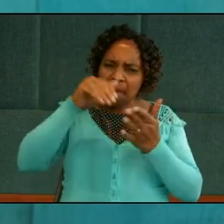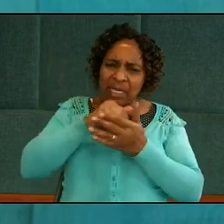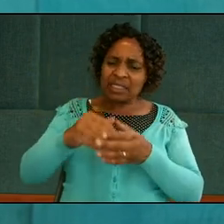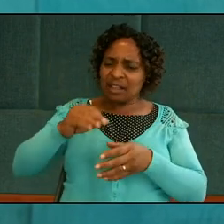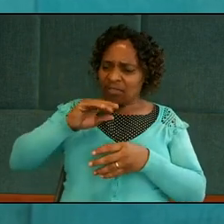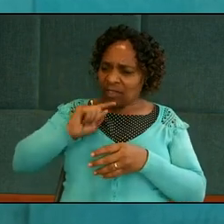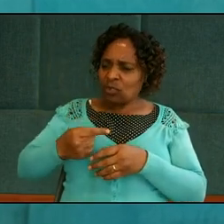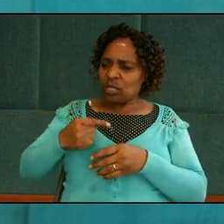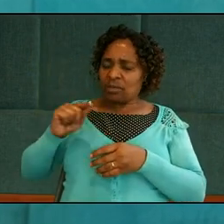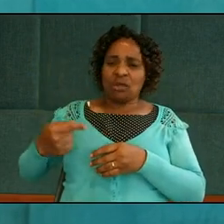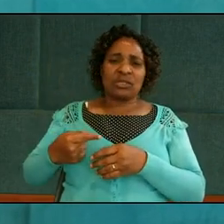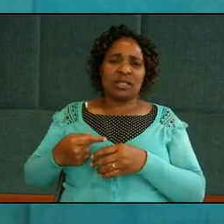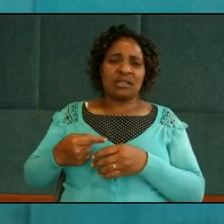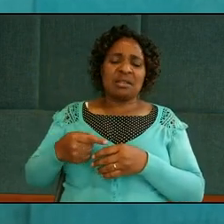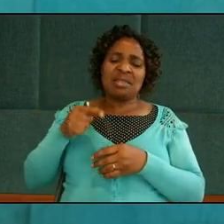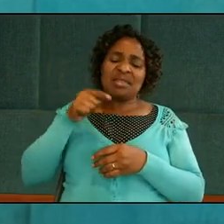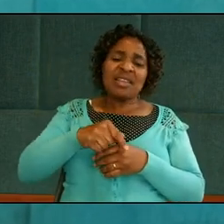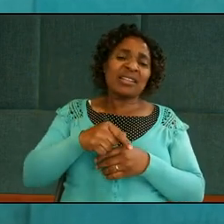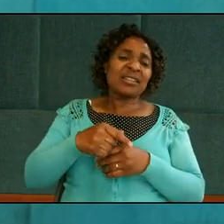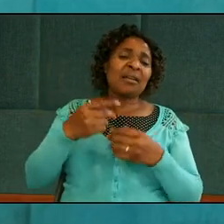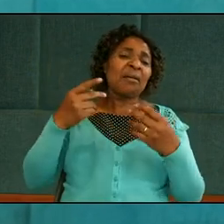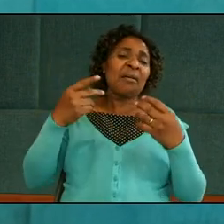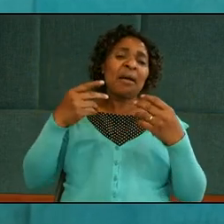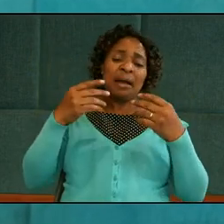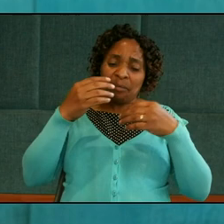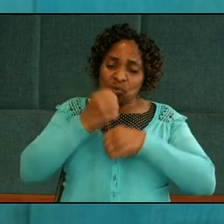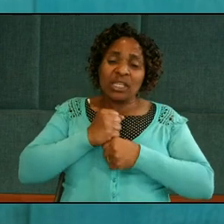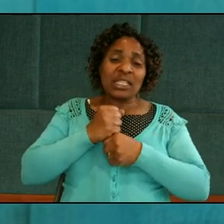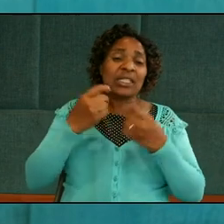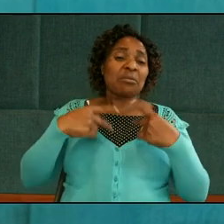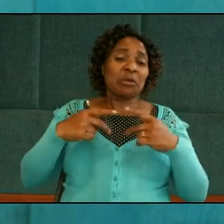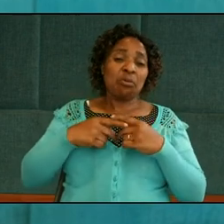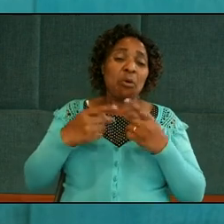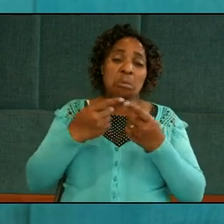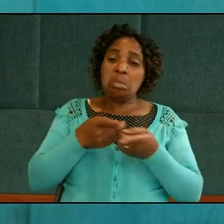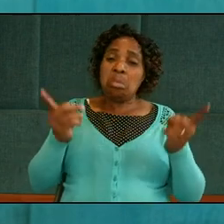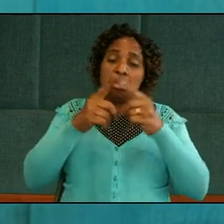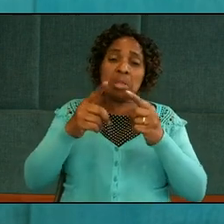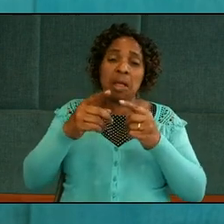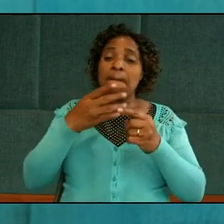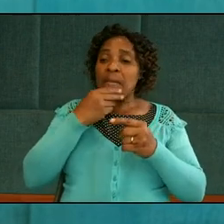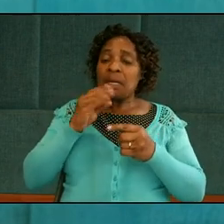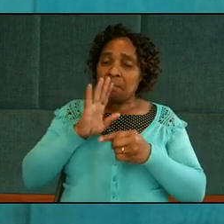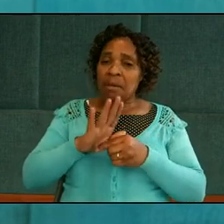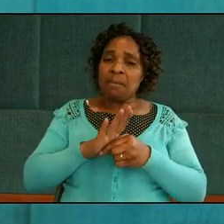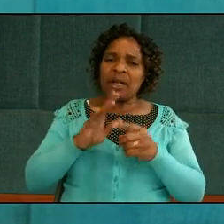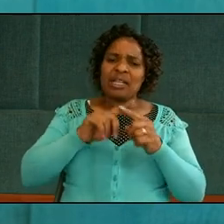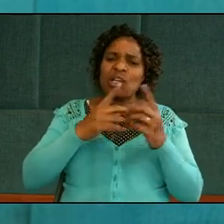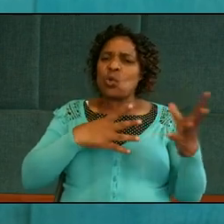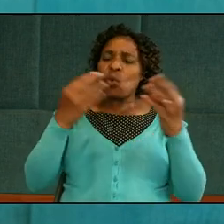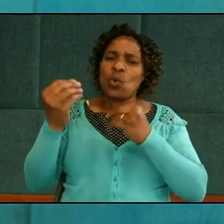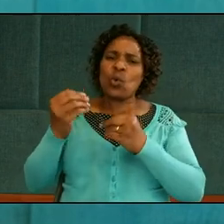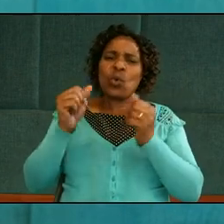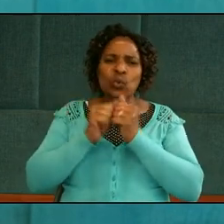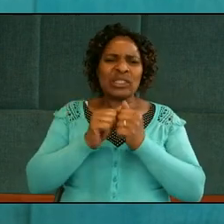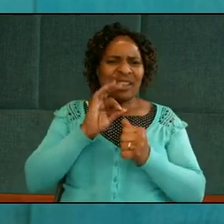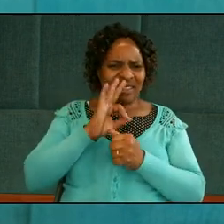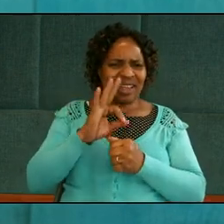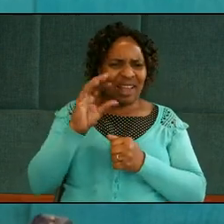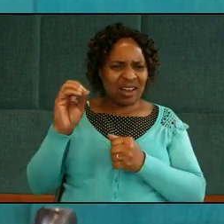the trust Gideon had to be strong for him to actually let go of his men and only go to battle with 300